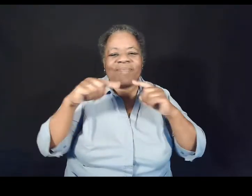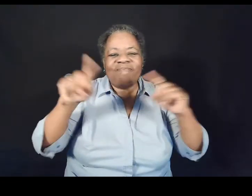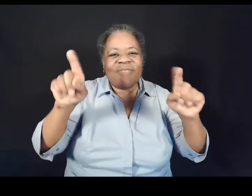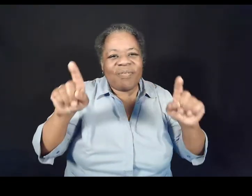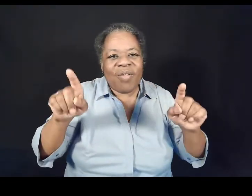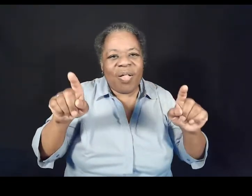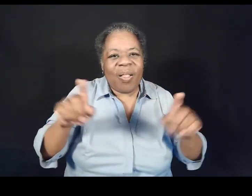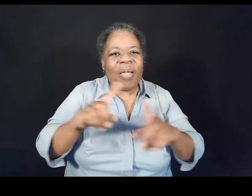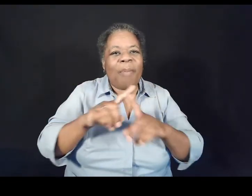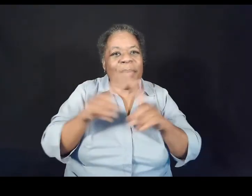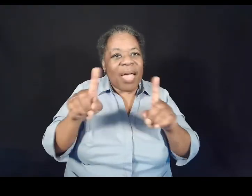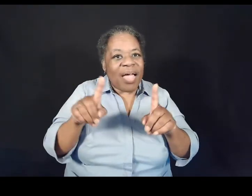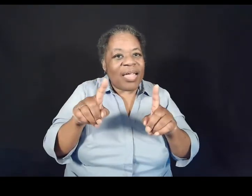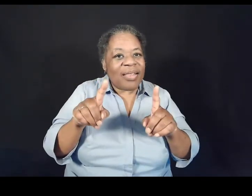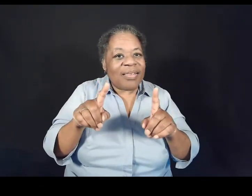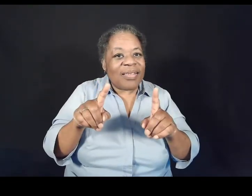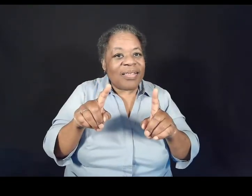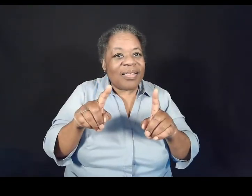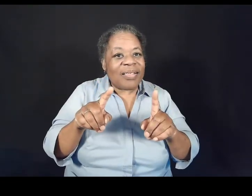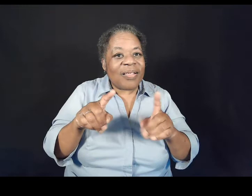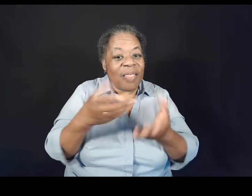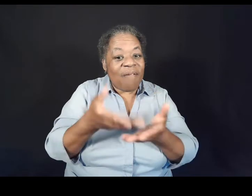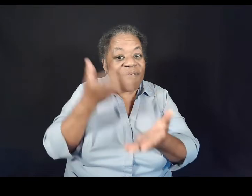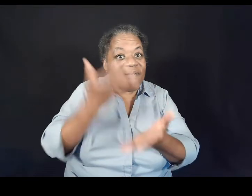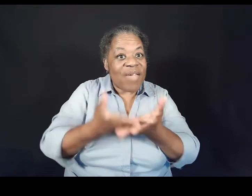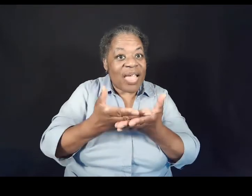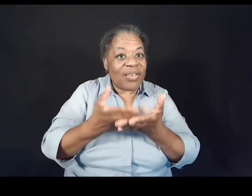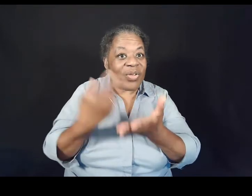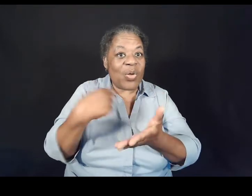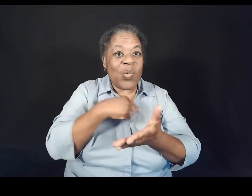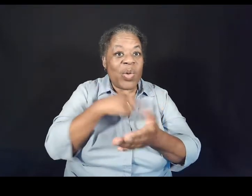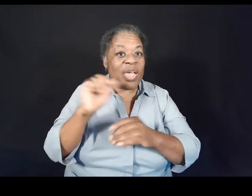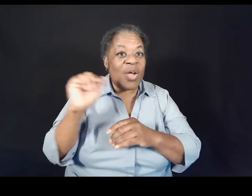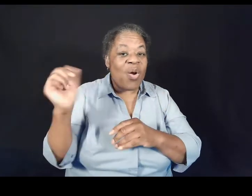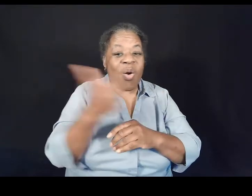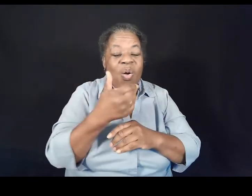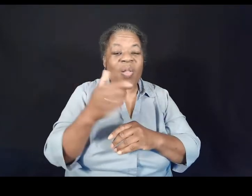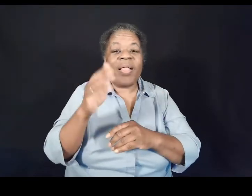no escaping the fact that we are all biased.